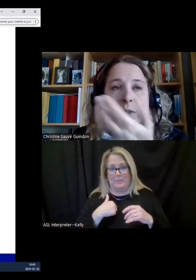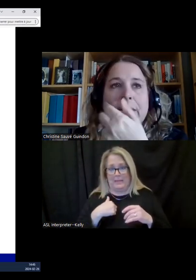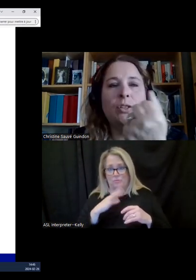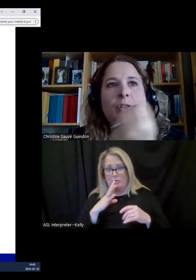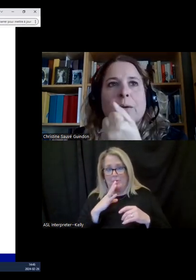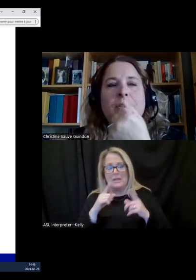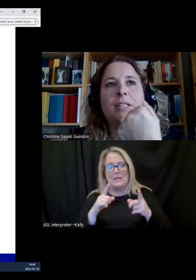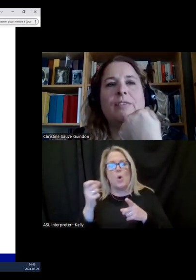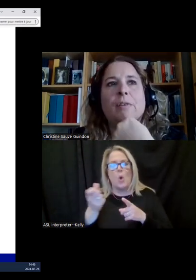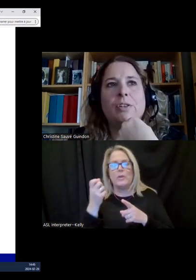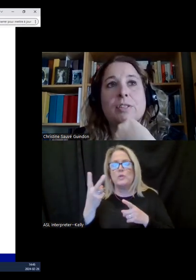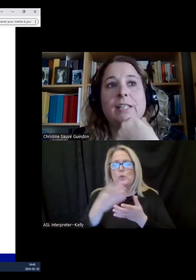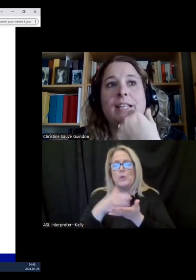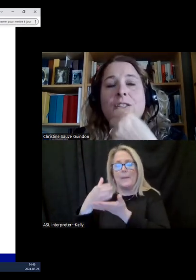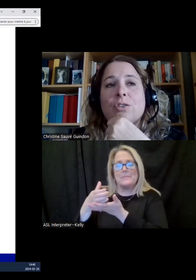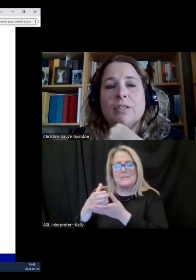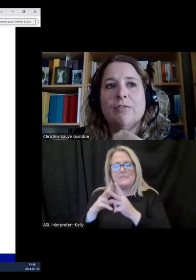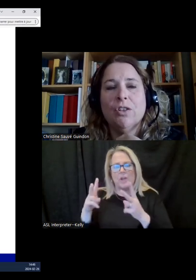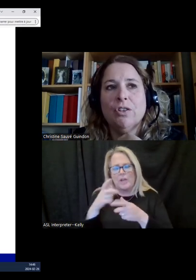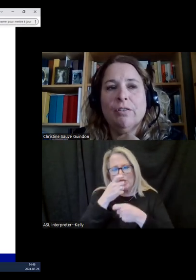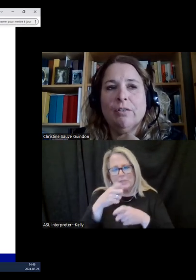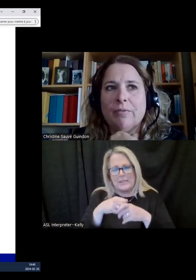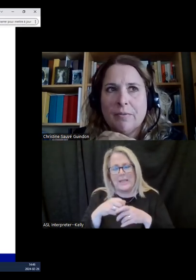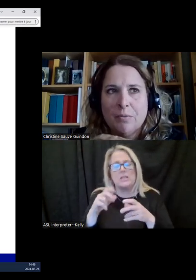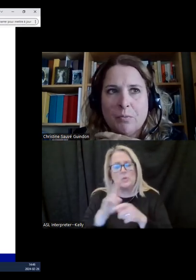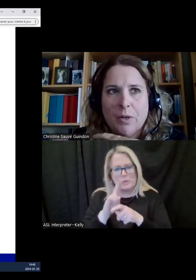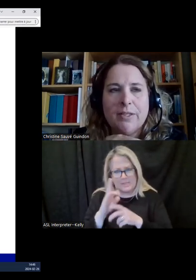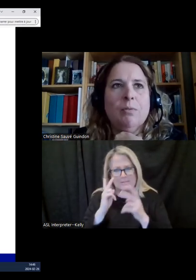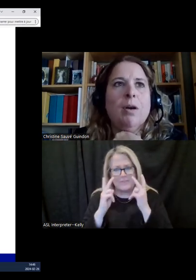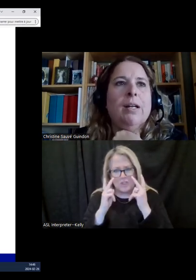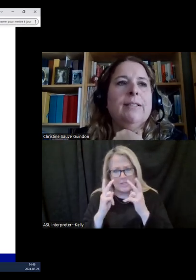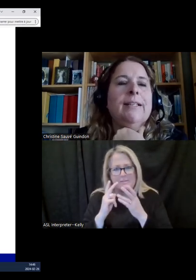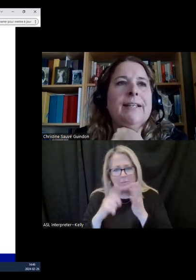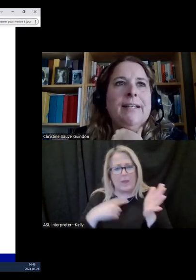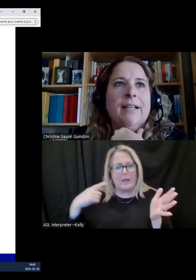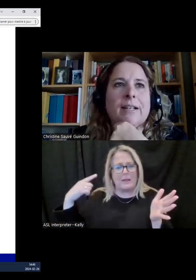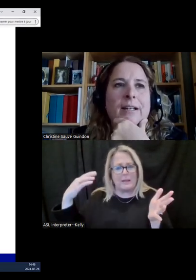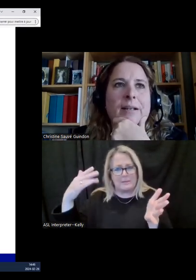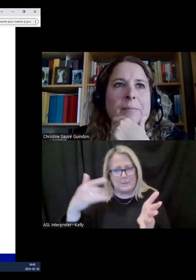He's holding the two cups that he's very interested. He does use his vision once in a while.